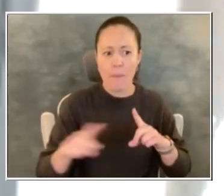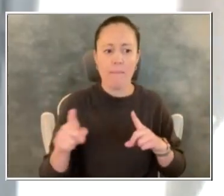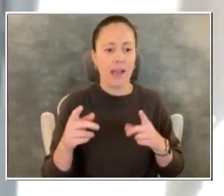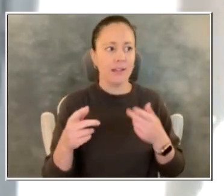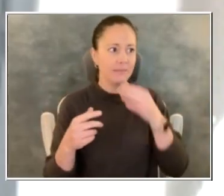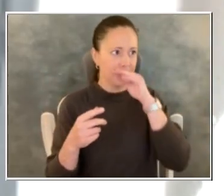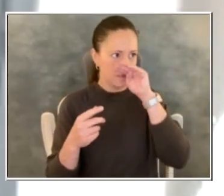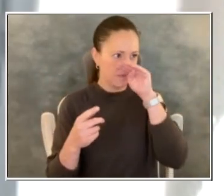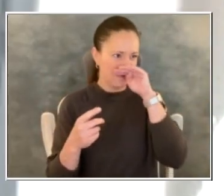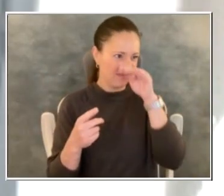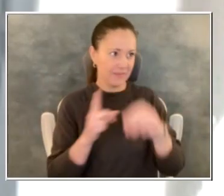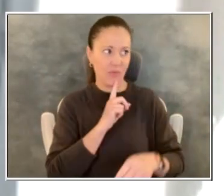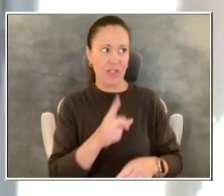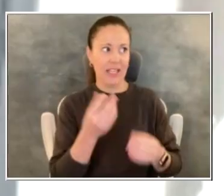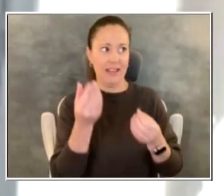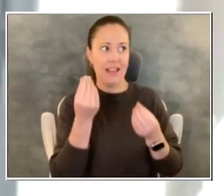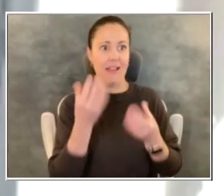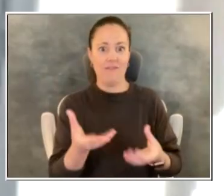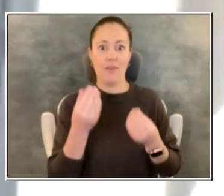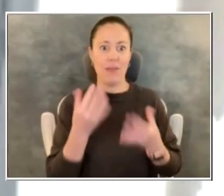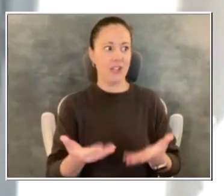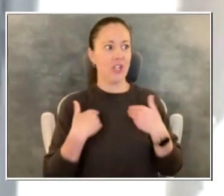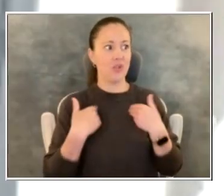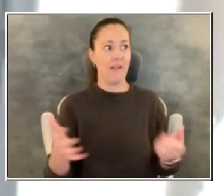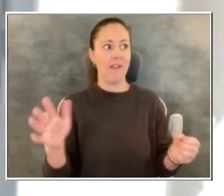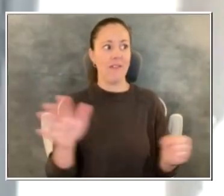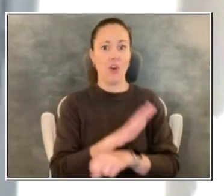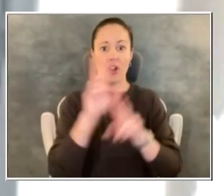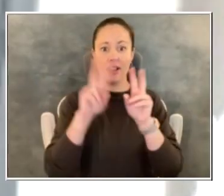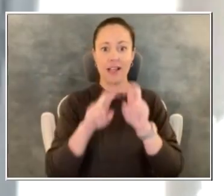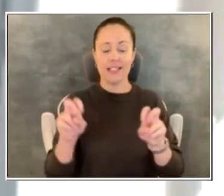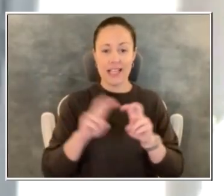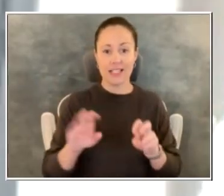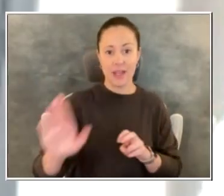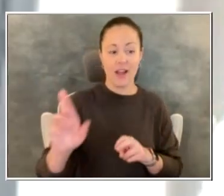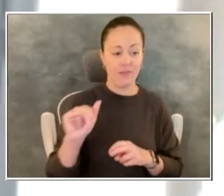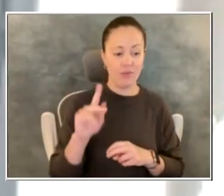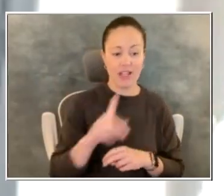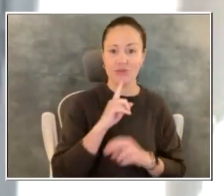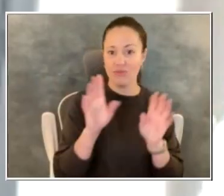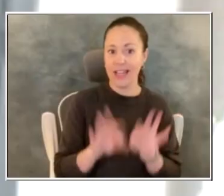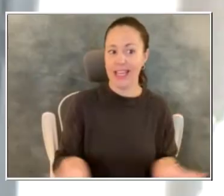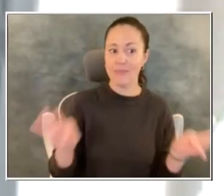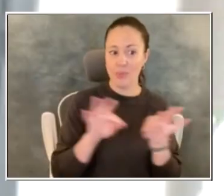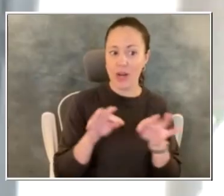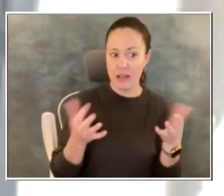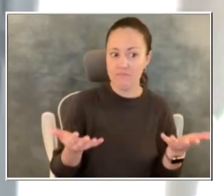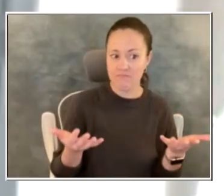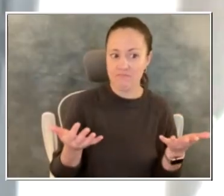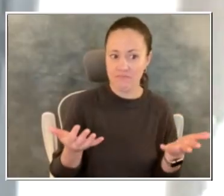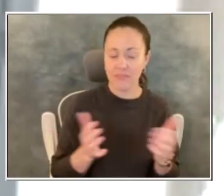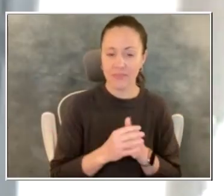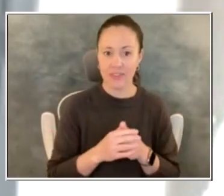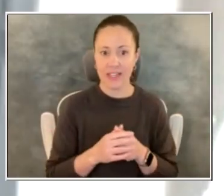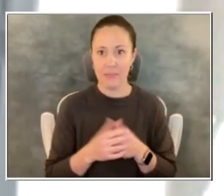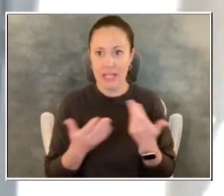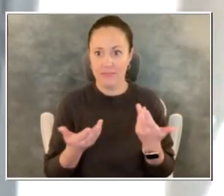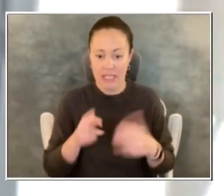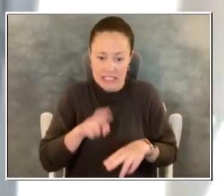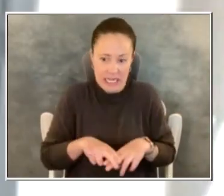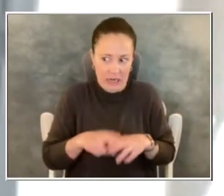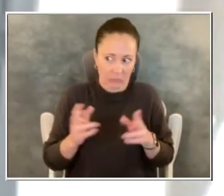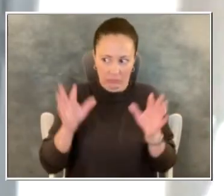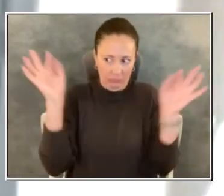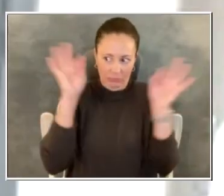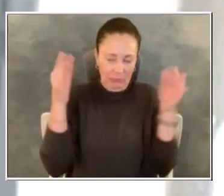the information to get a full assessment of her risk is important. And I, honestly, sitting here, I didn't have all that information